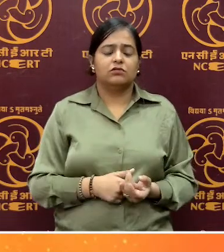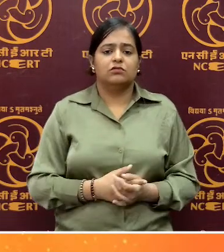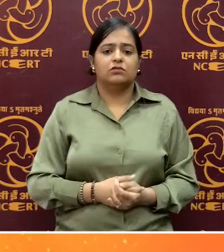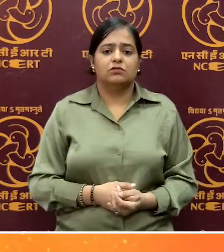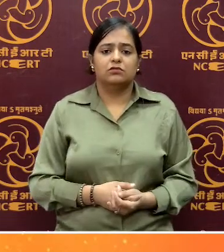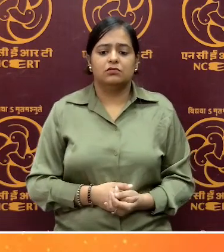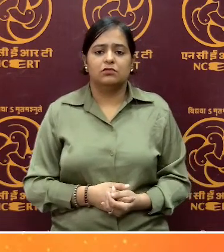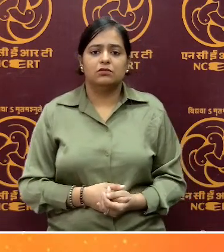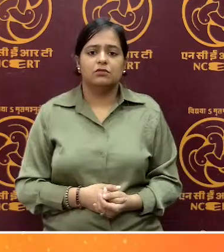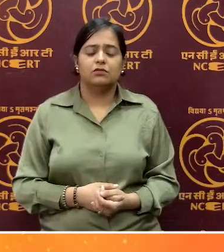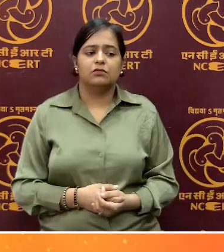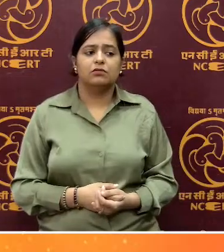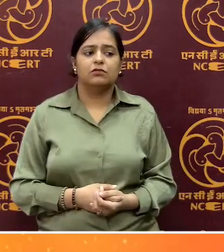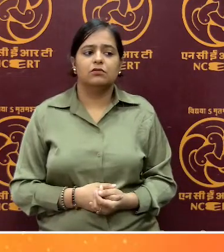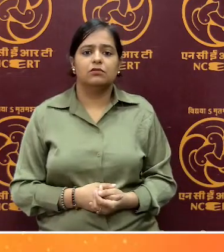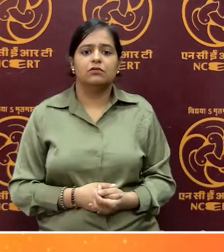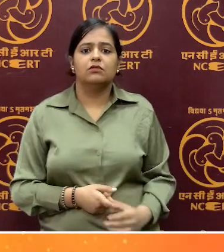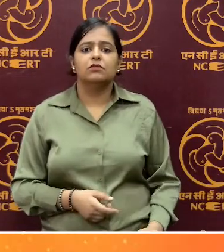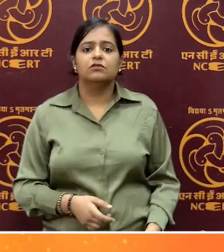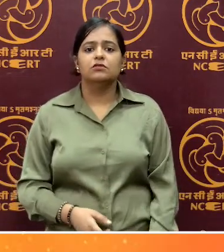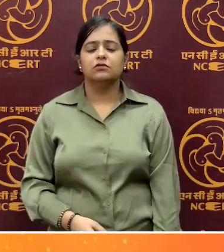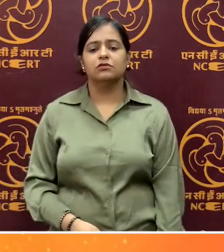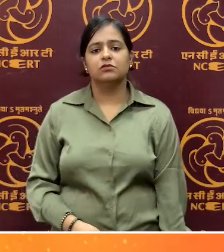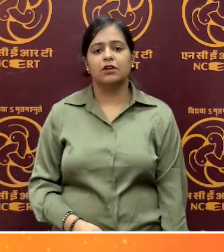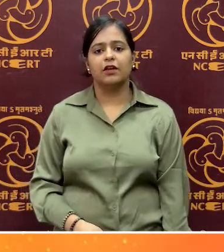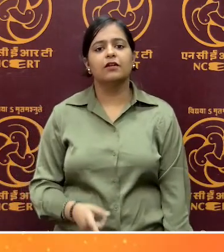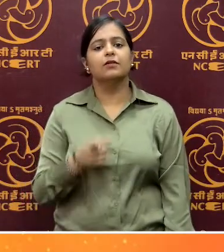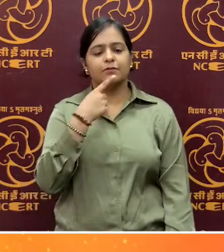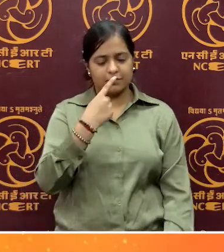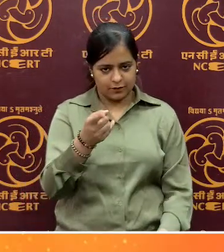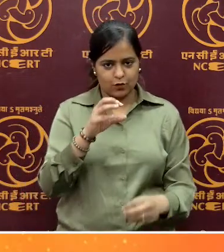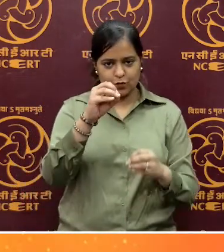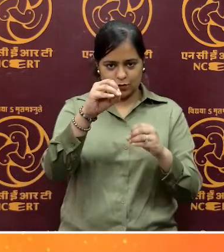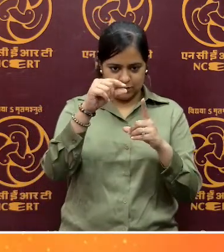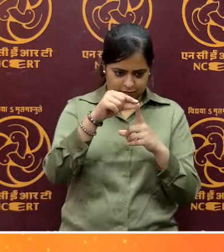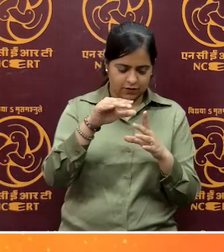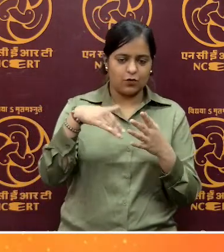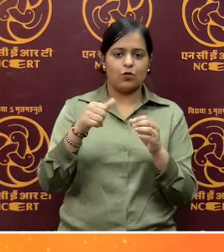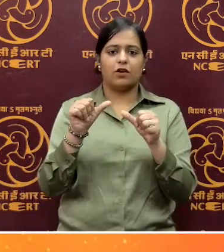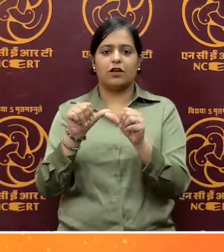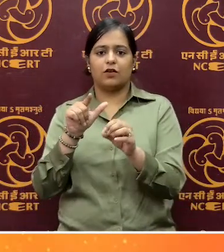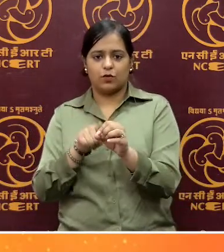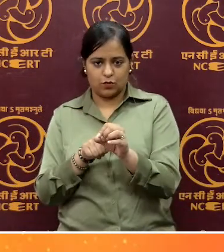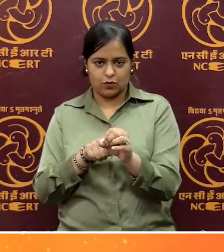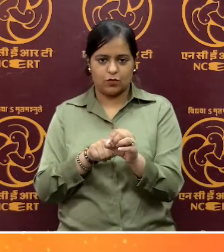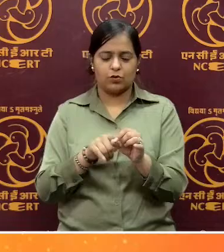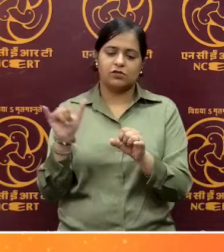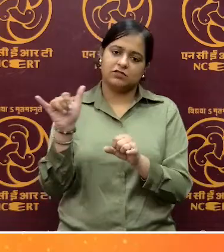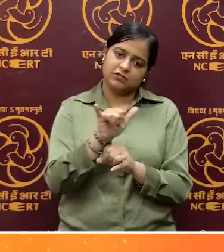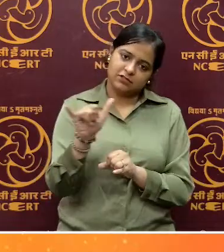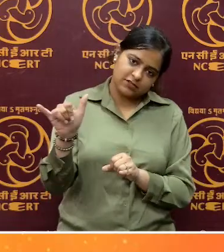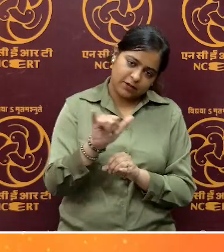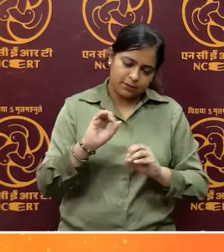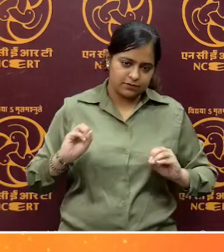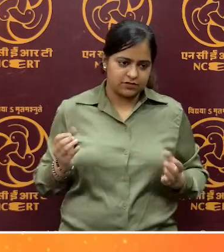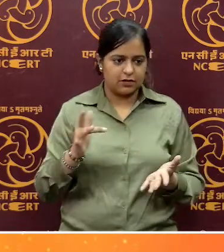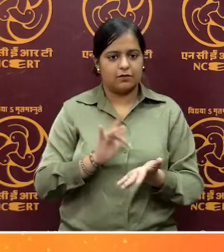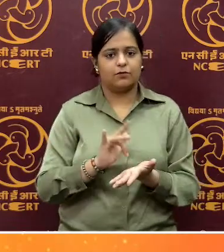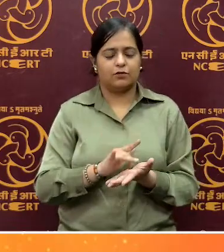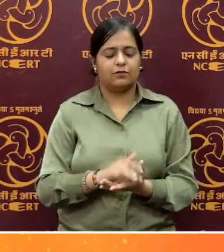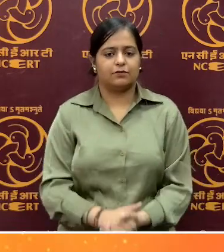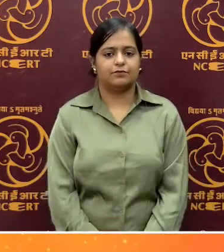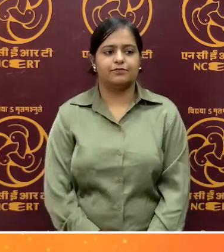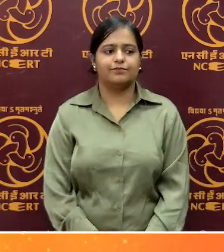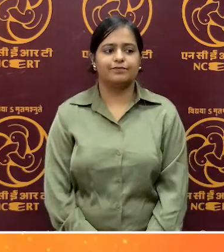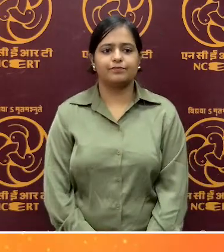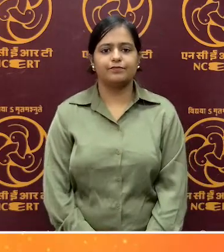the vector. Fine. So OP and OQ are vectors with same initial points. Fine. So